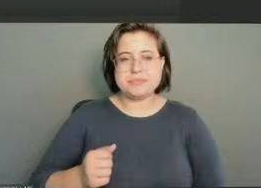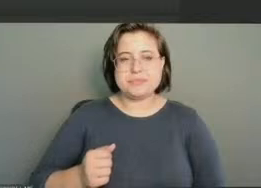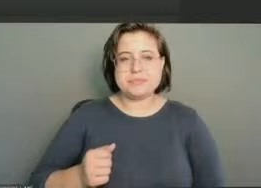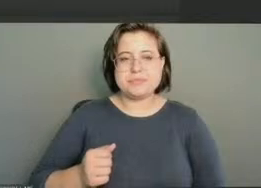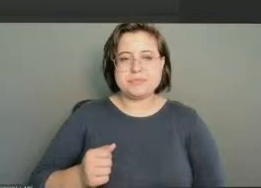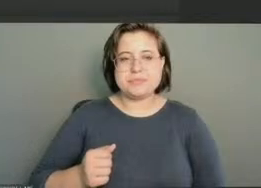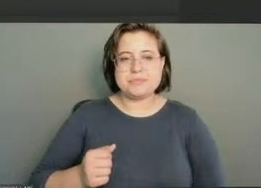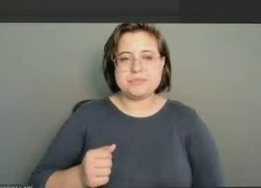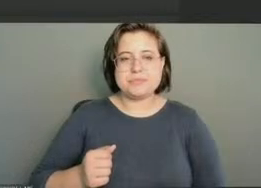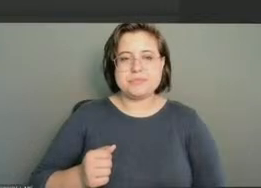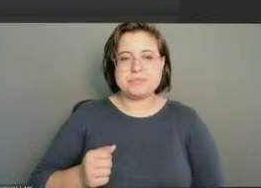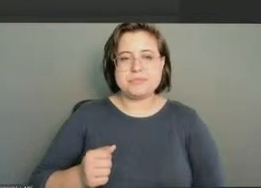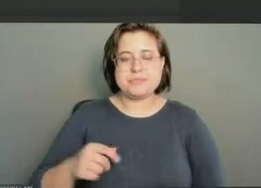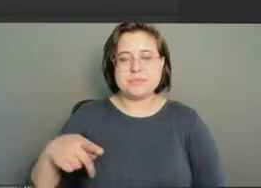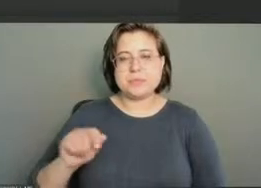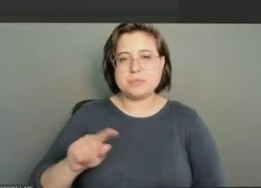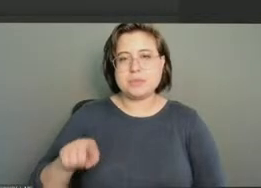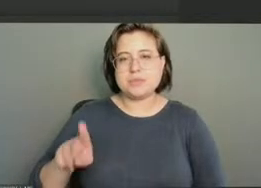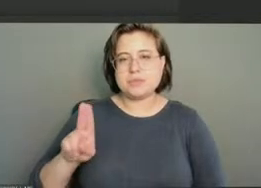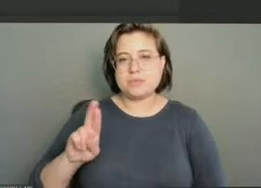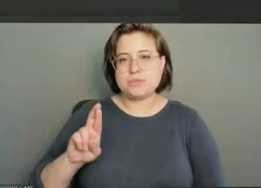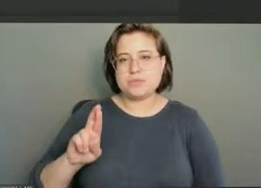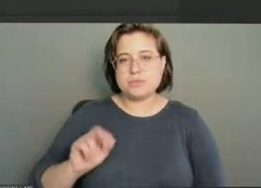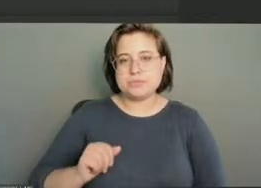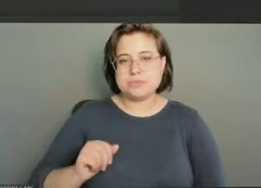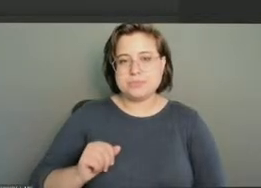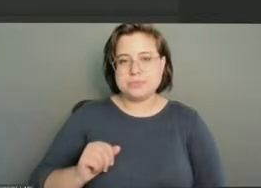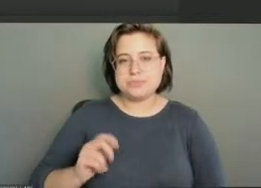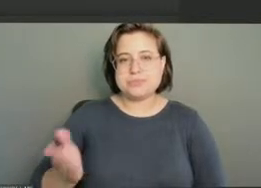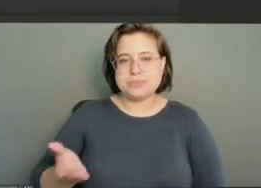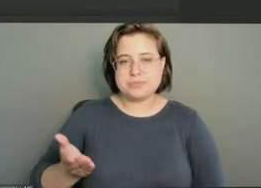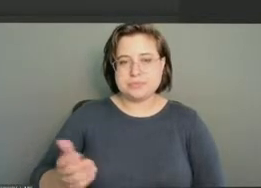Ms. Shannon Pazur. Present.